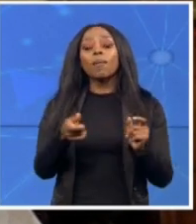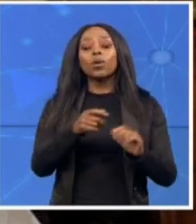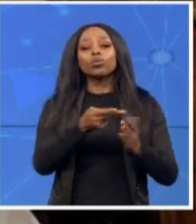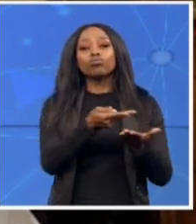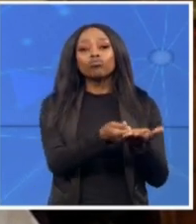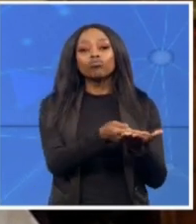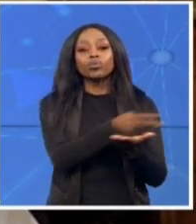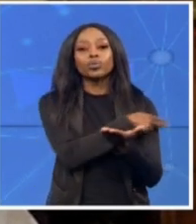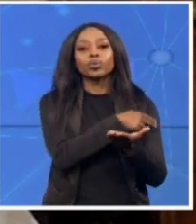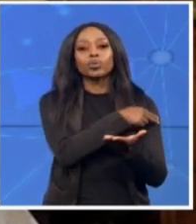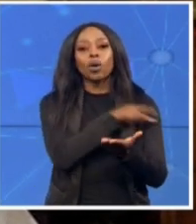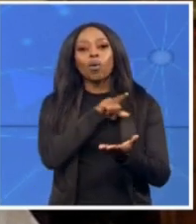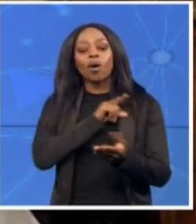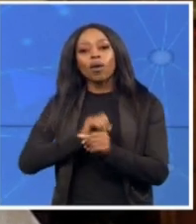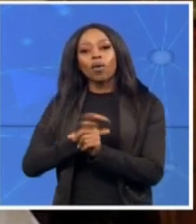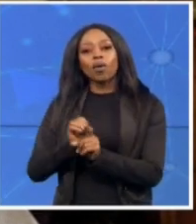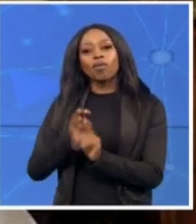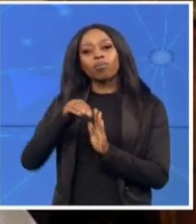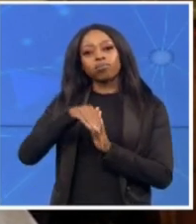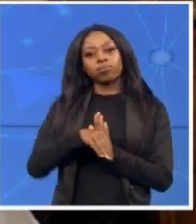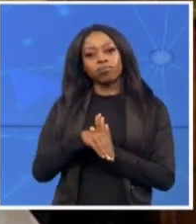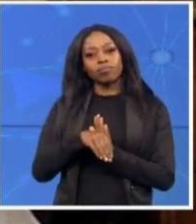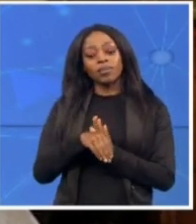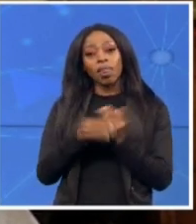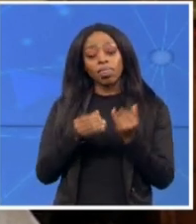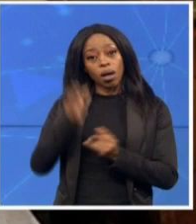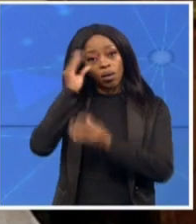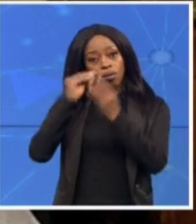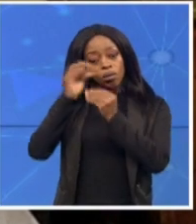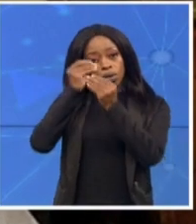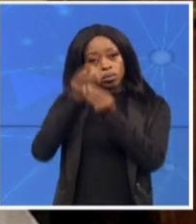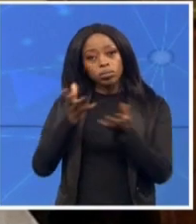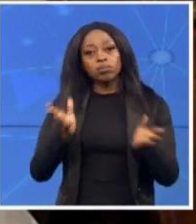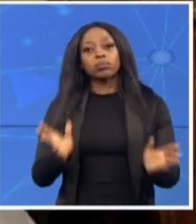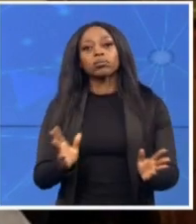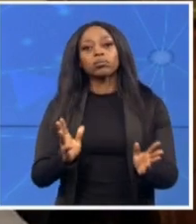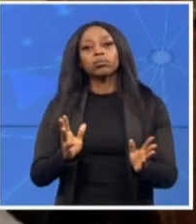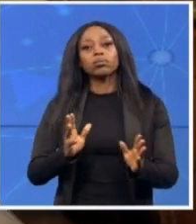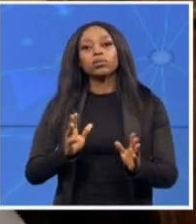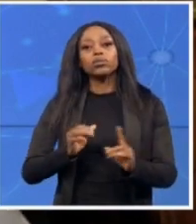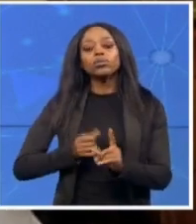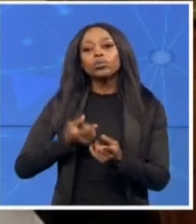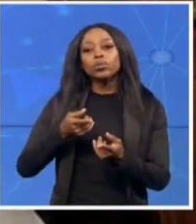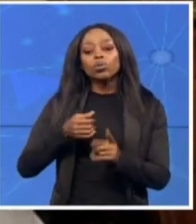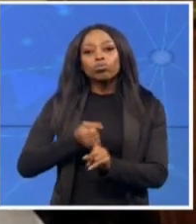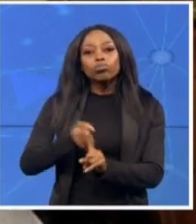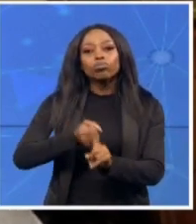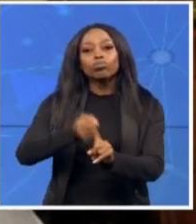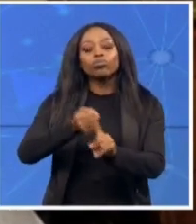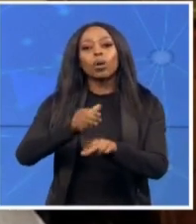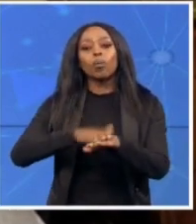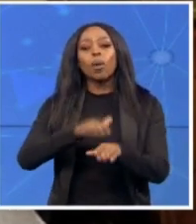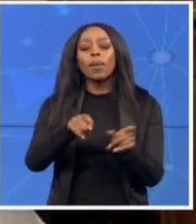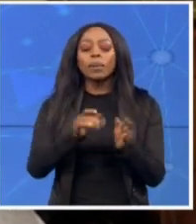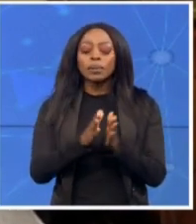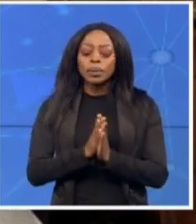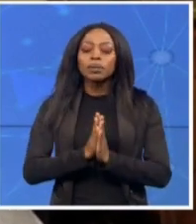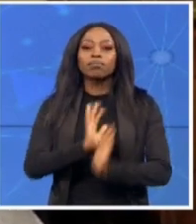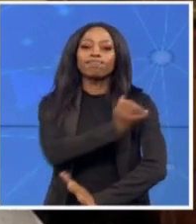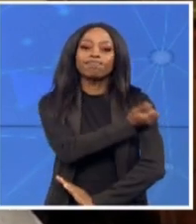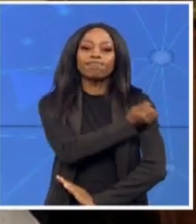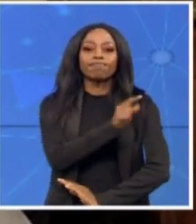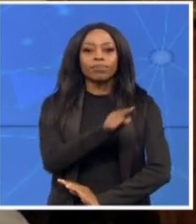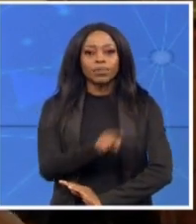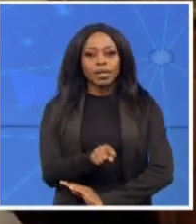data coming through now of the efficacy of vaccines. So you will definitely see clear data on how this fourth wave